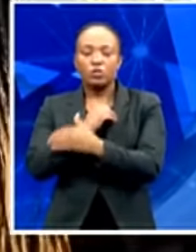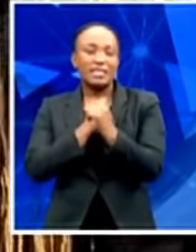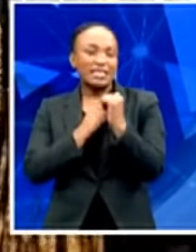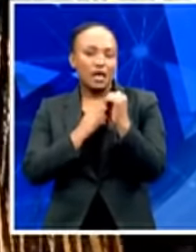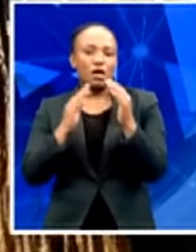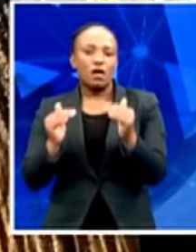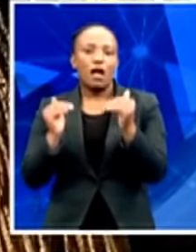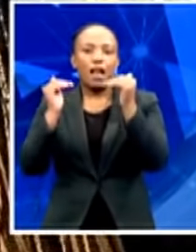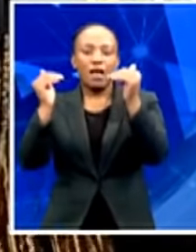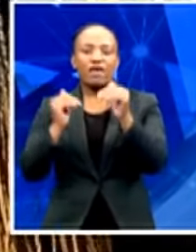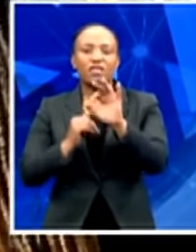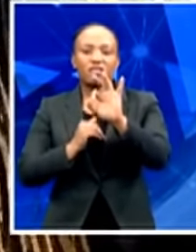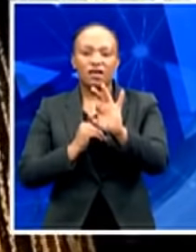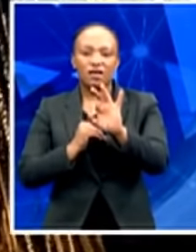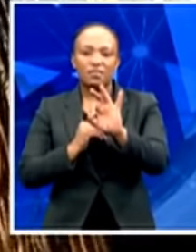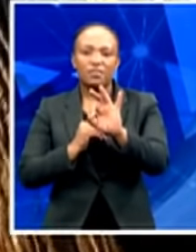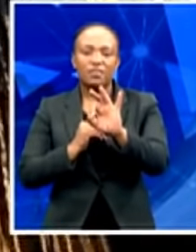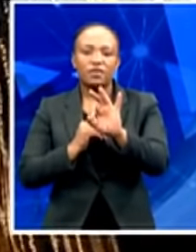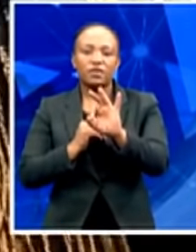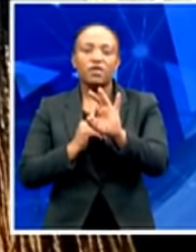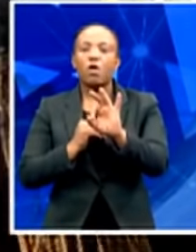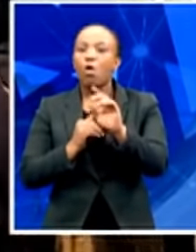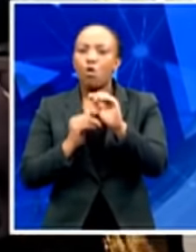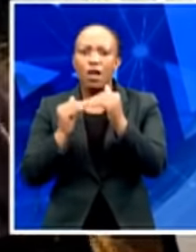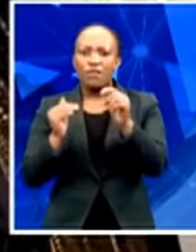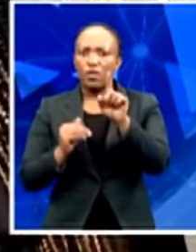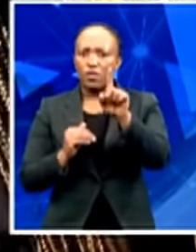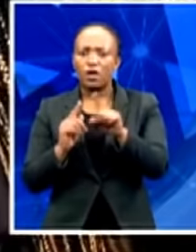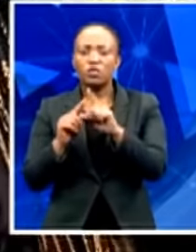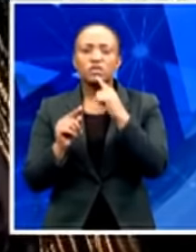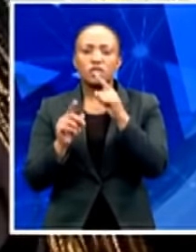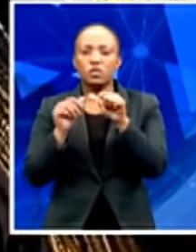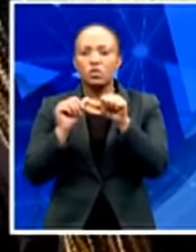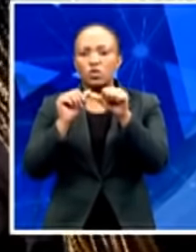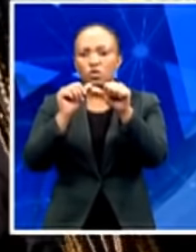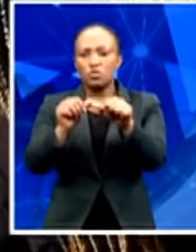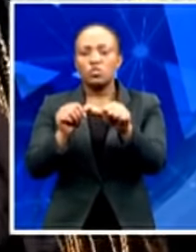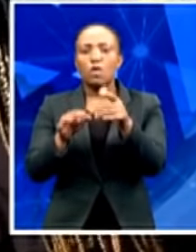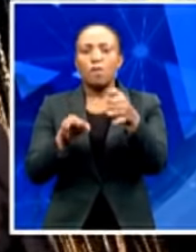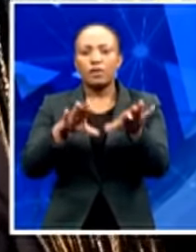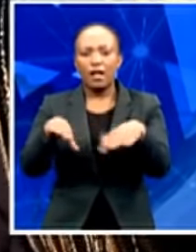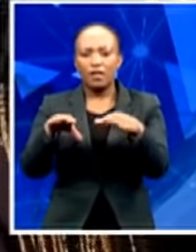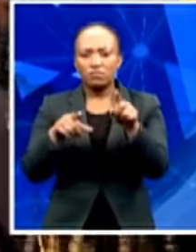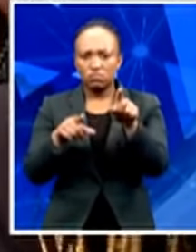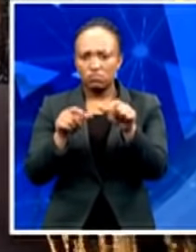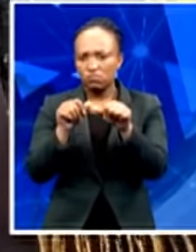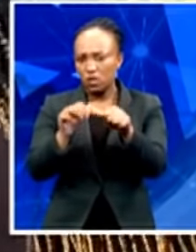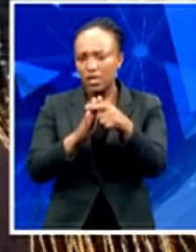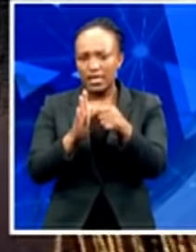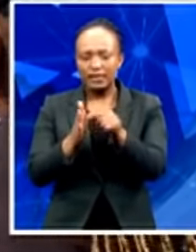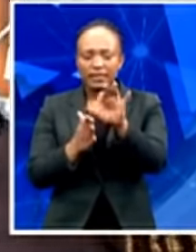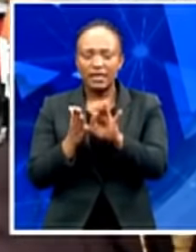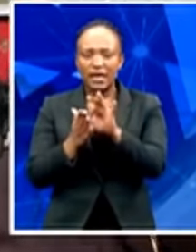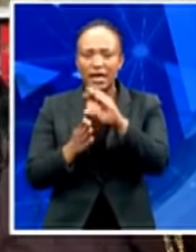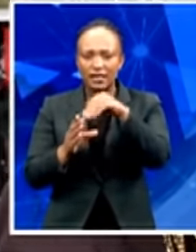that you are going to continue with your political activities. The date of the elections has been set to the 27th of October. The EFF has